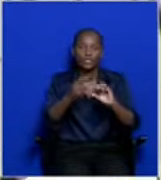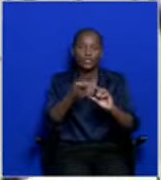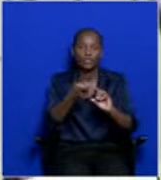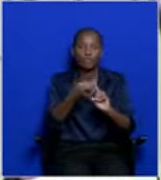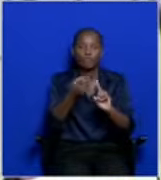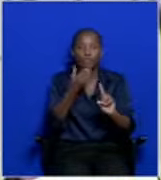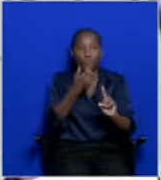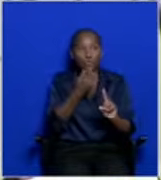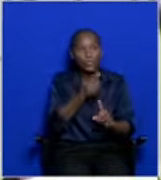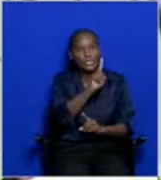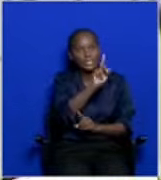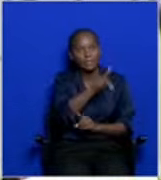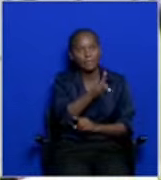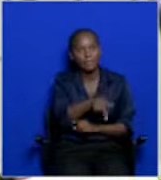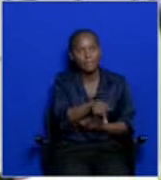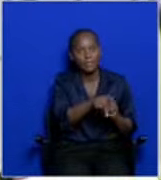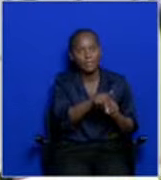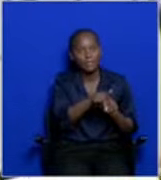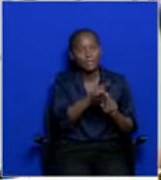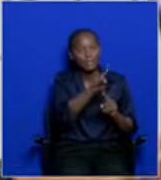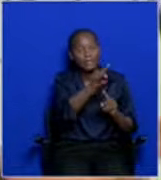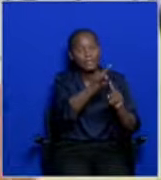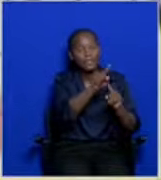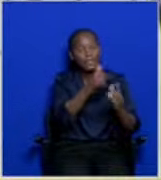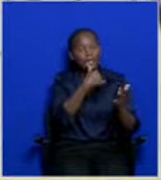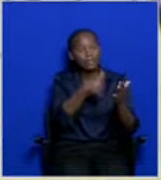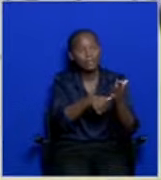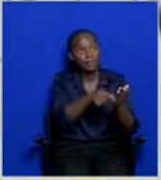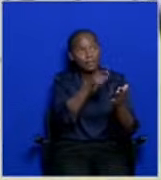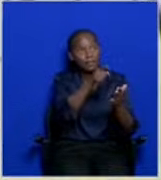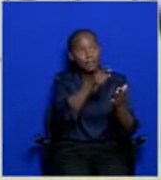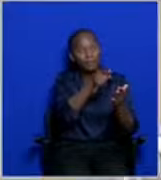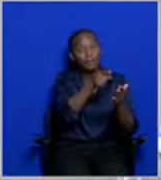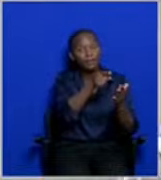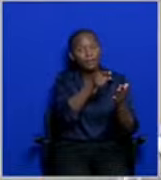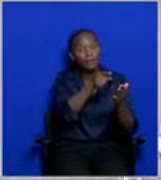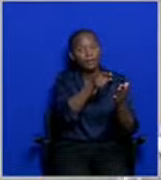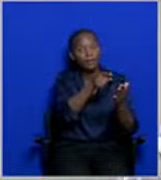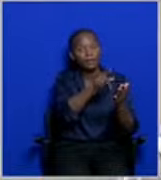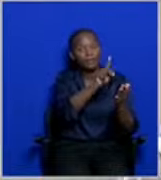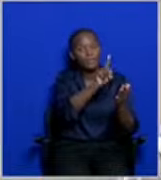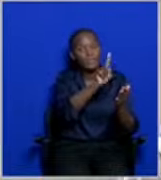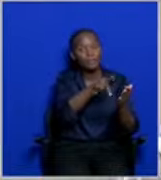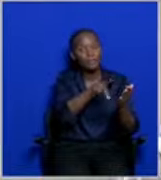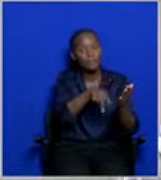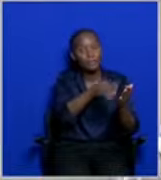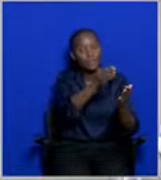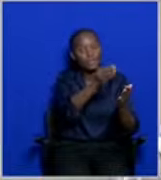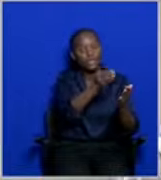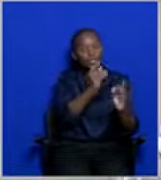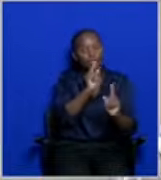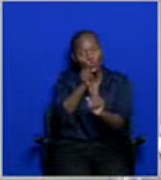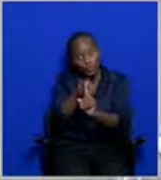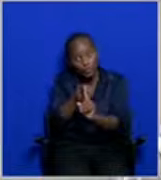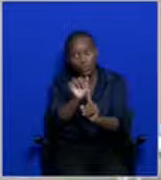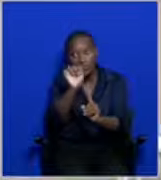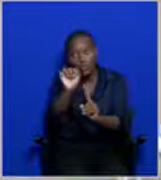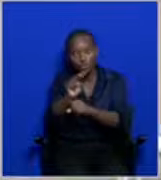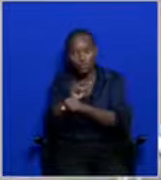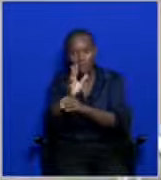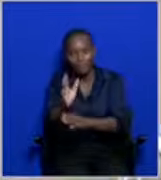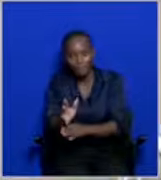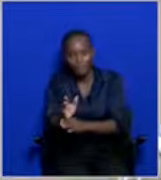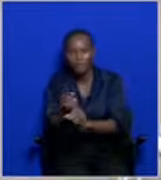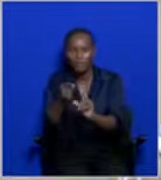to you and to your supervisor, Mr. Bodu. It is dated 10